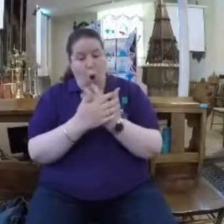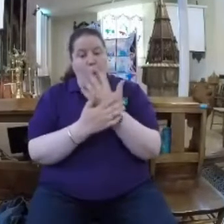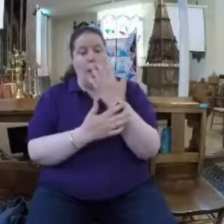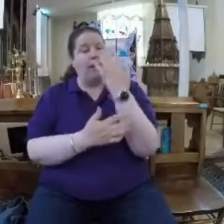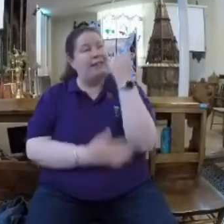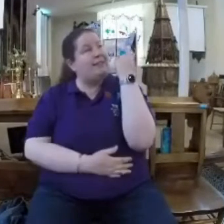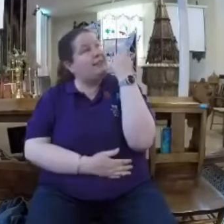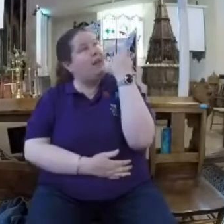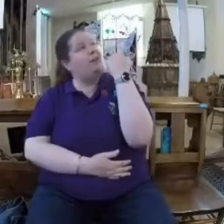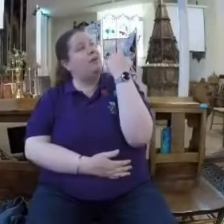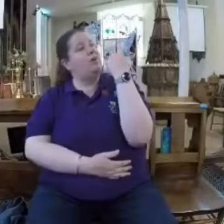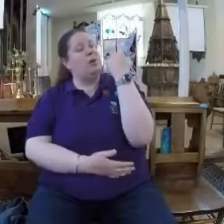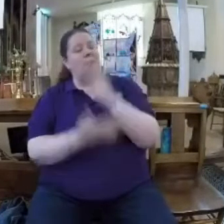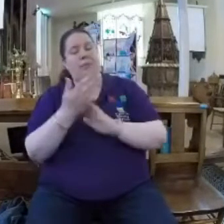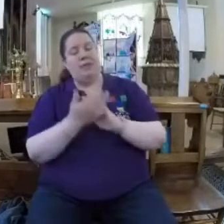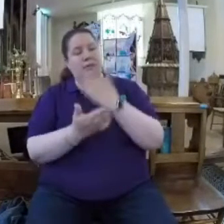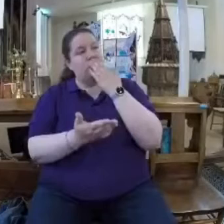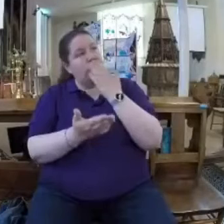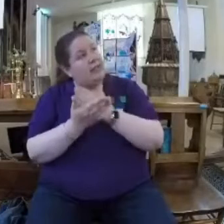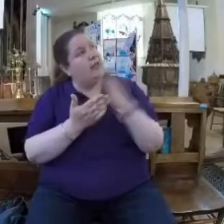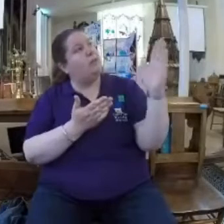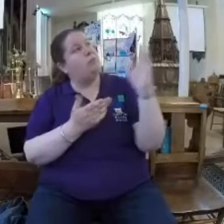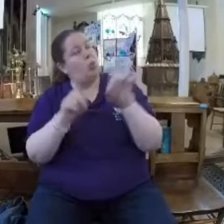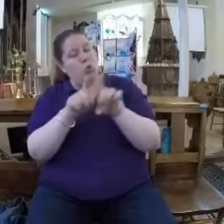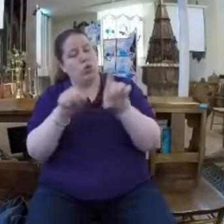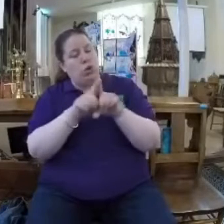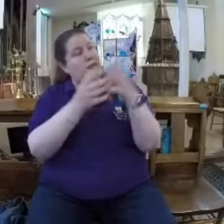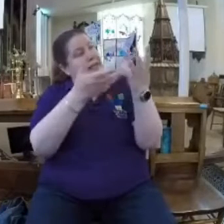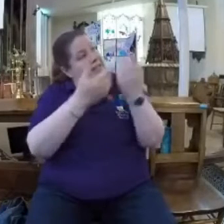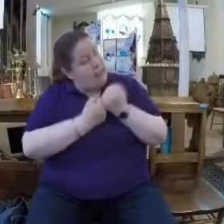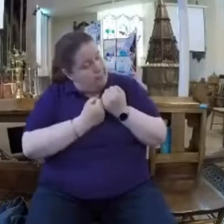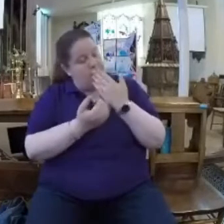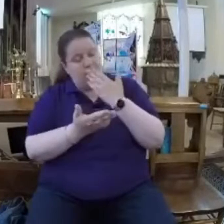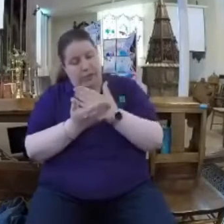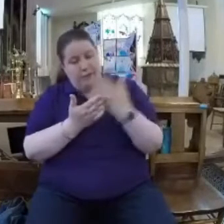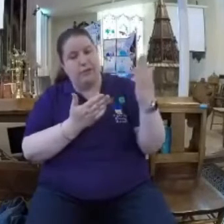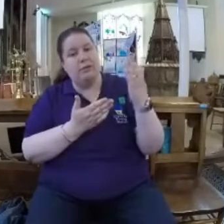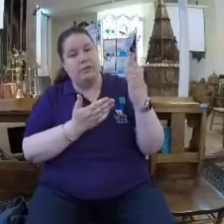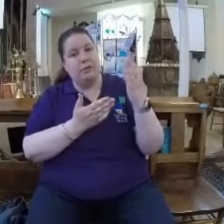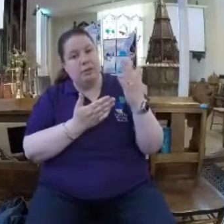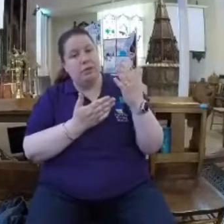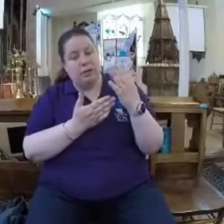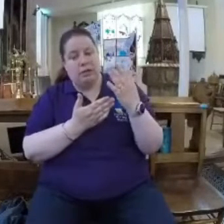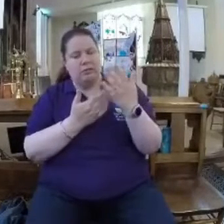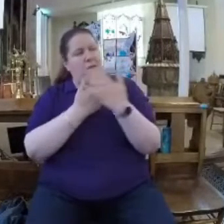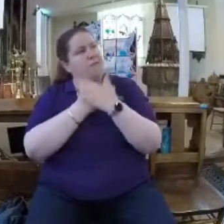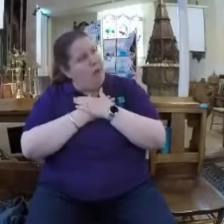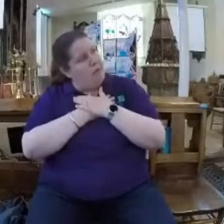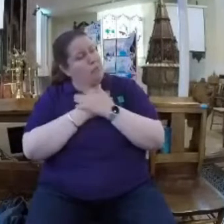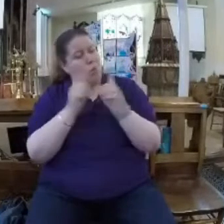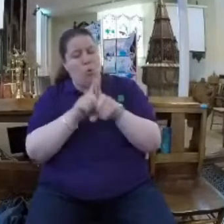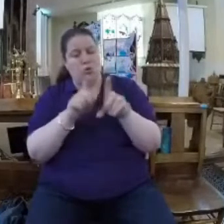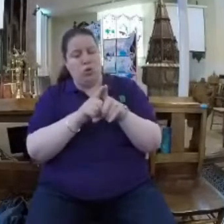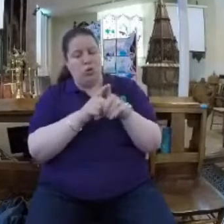to forgive and to accept forgiveness. It's to love and to receive love.